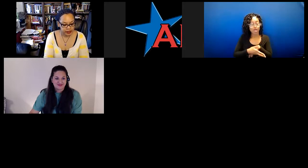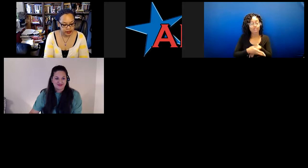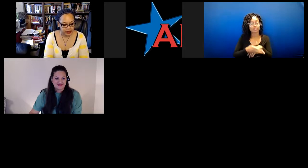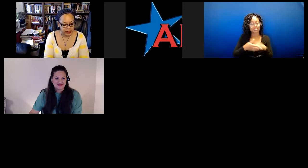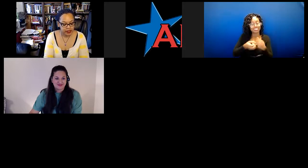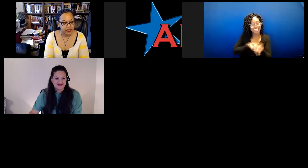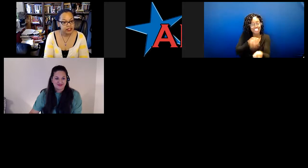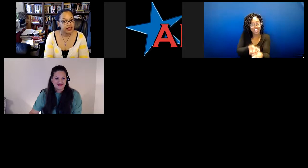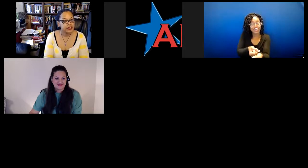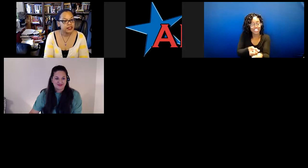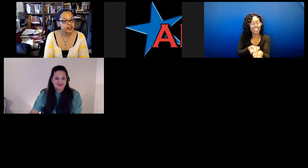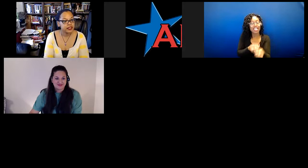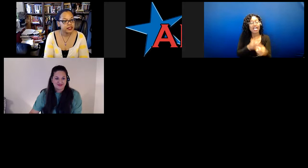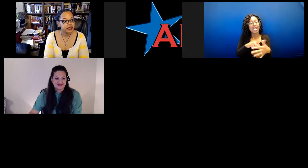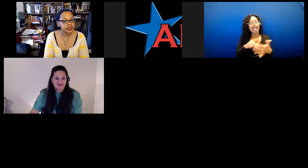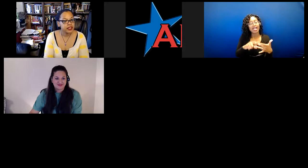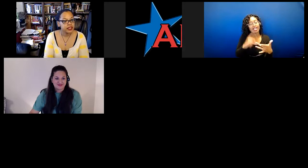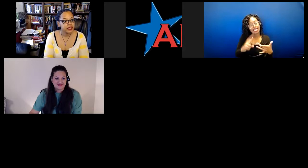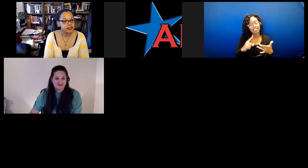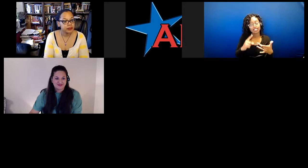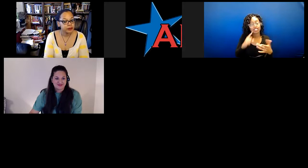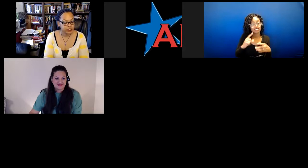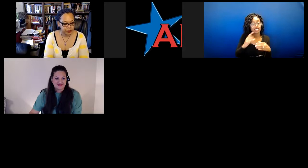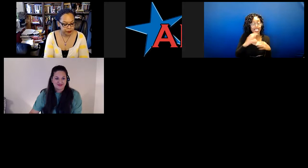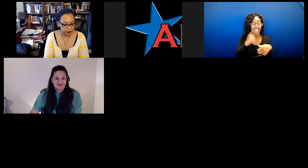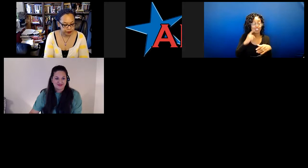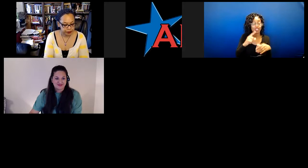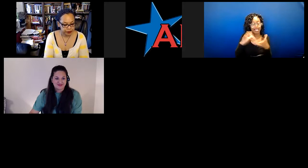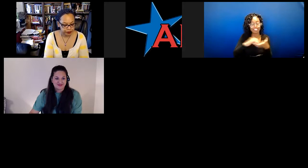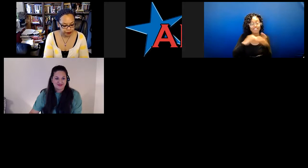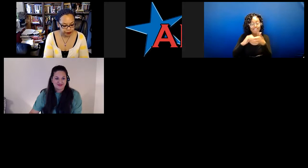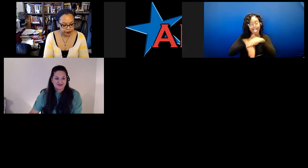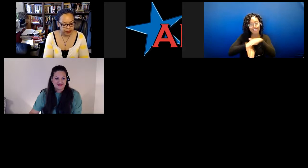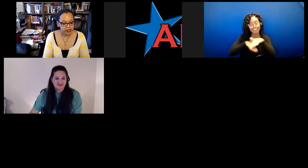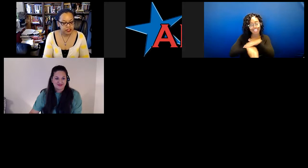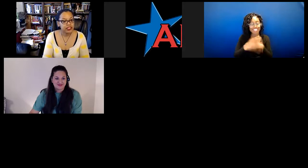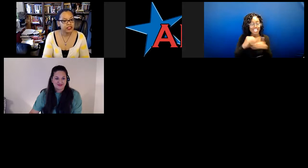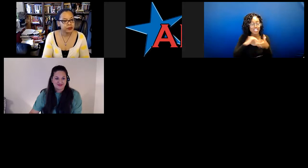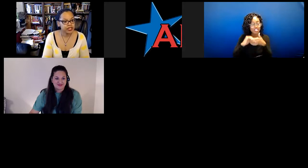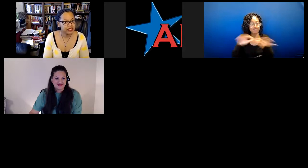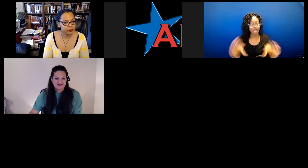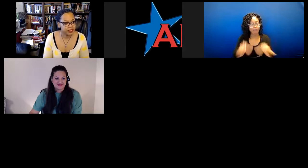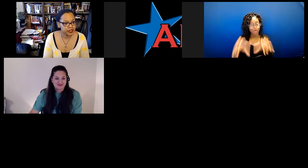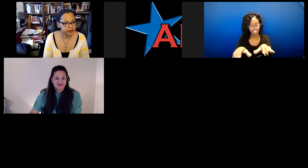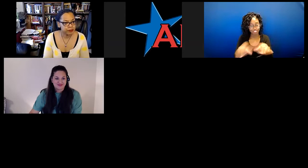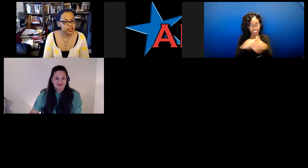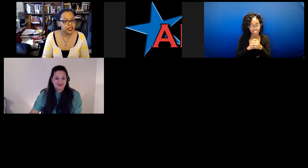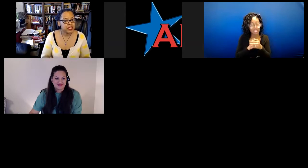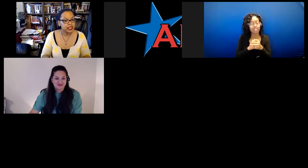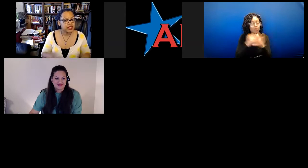interdependence, collective access, and collective liberation. To explain some of these,